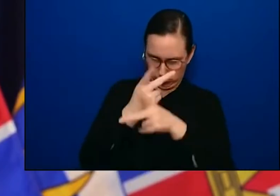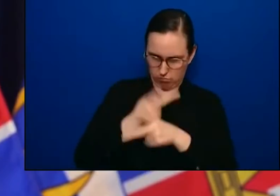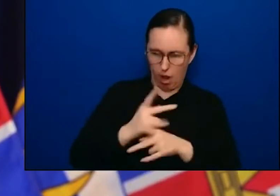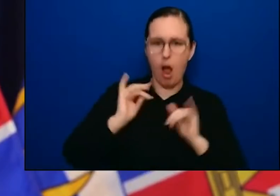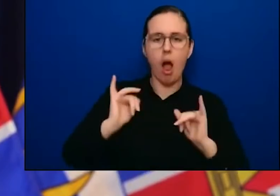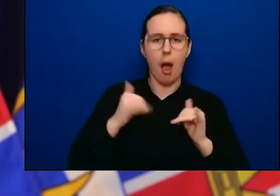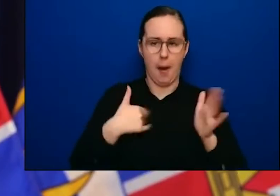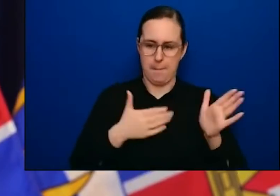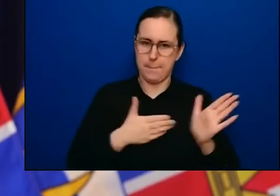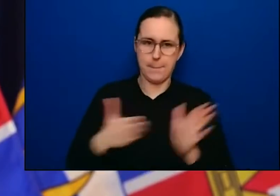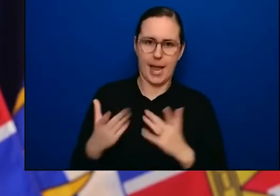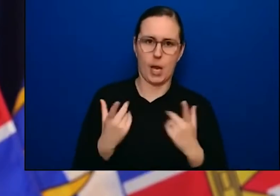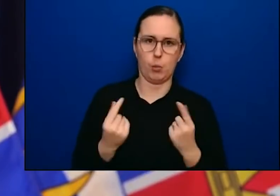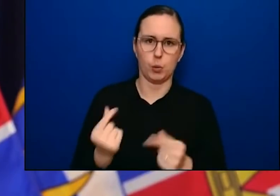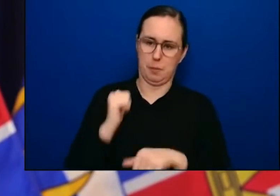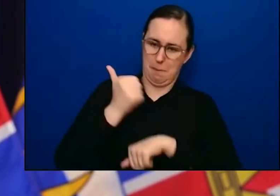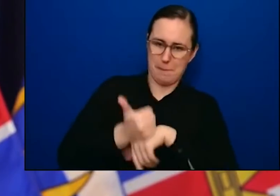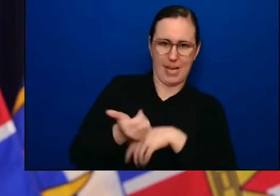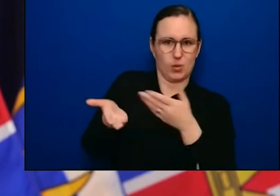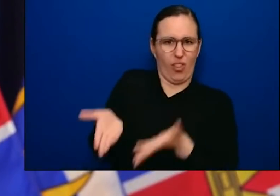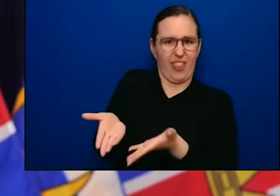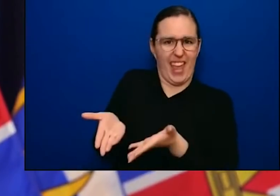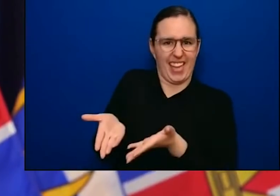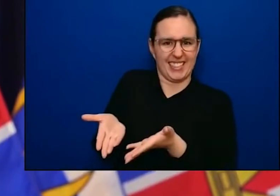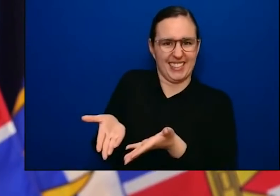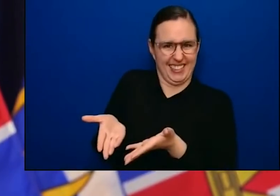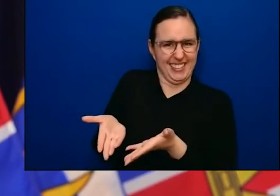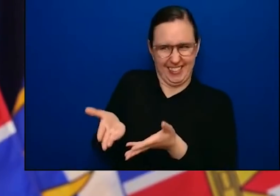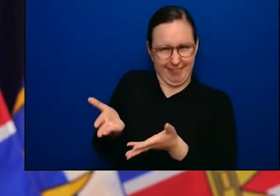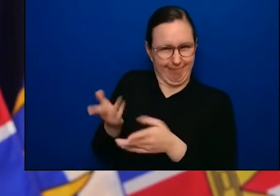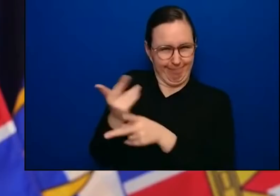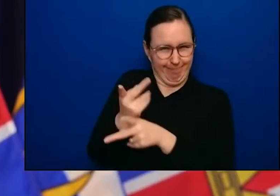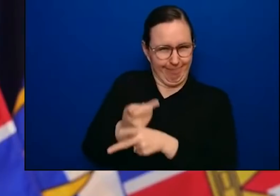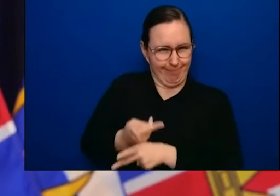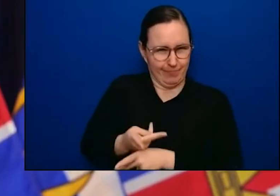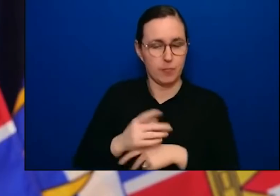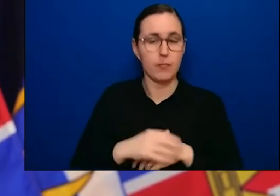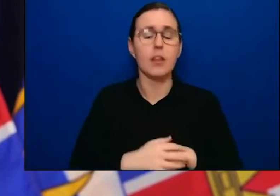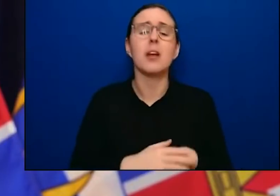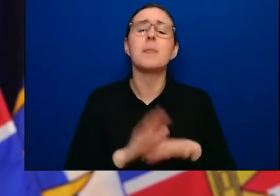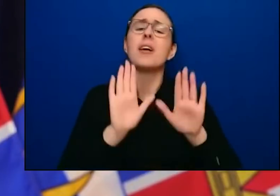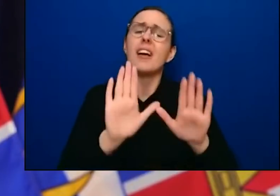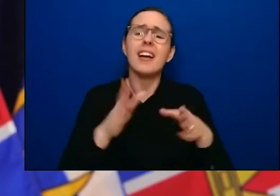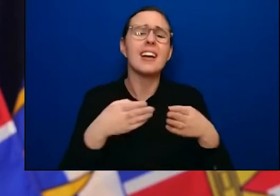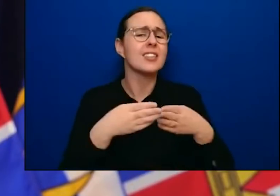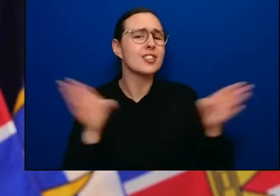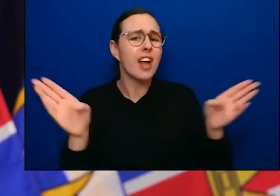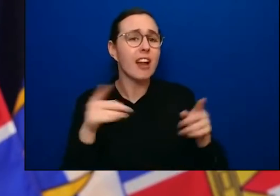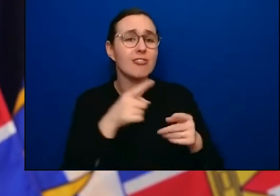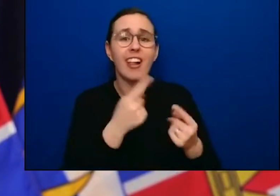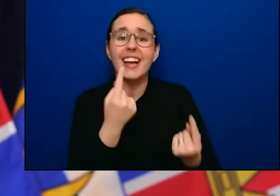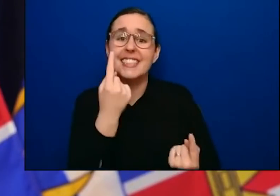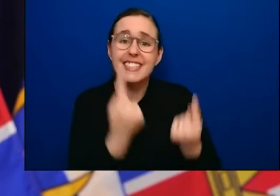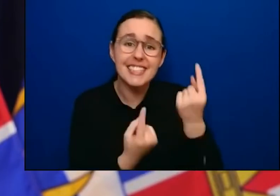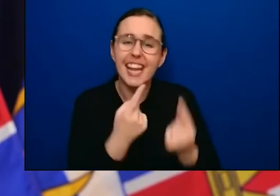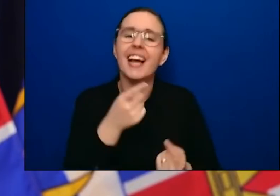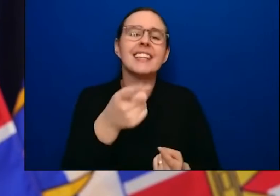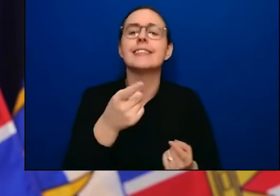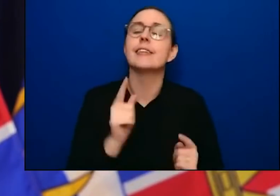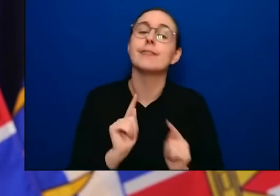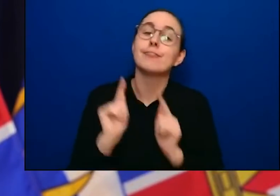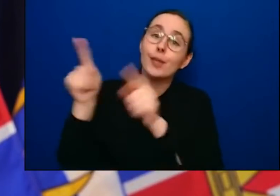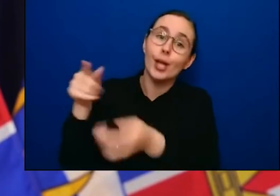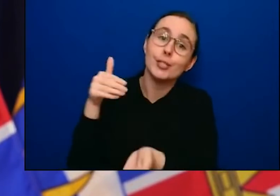and say, if you don't hear from us, then everything's fine. Well, this is the other way around. You have the test, you use them. And if